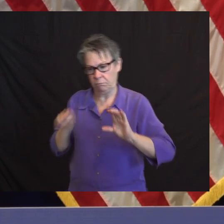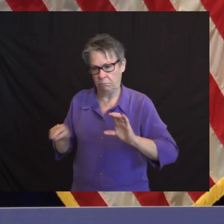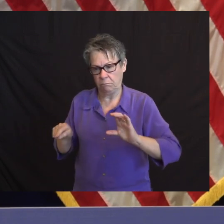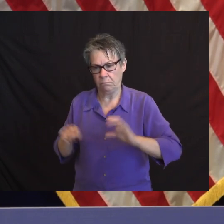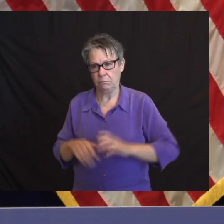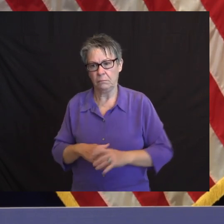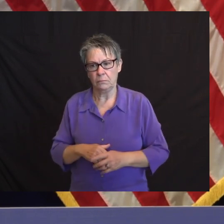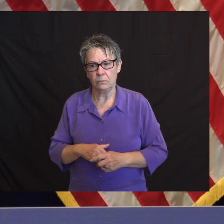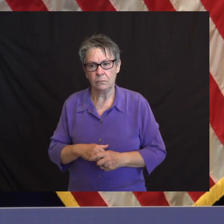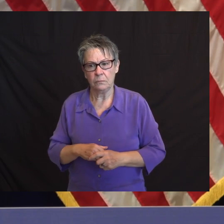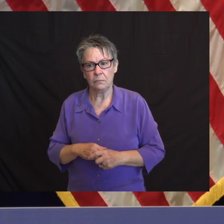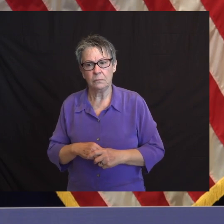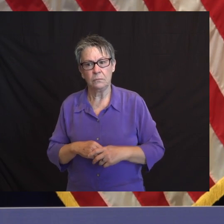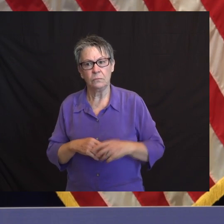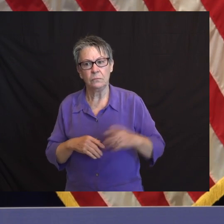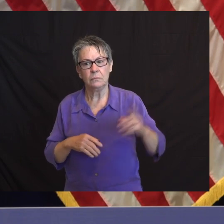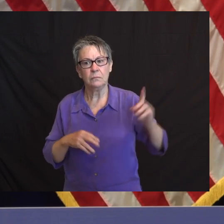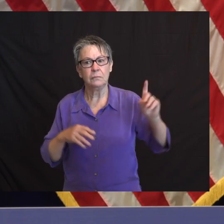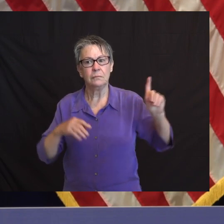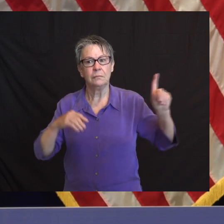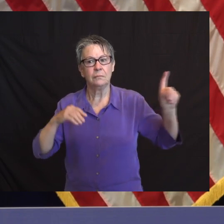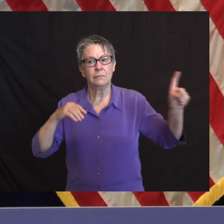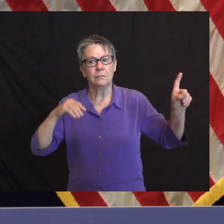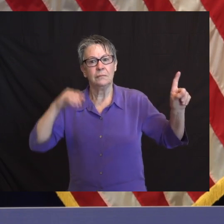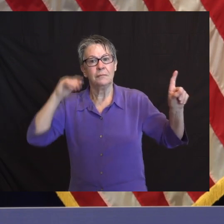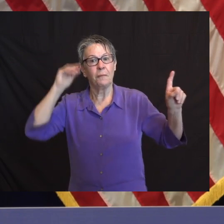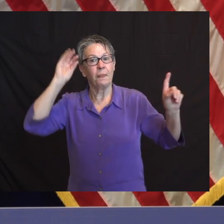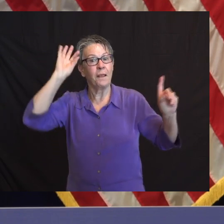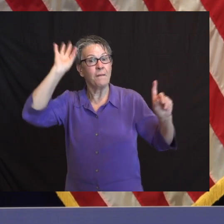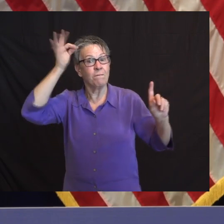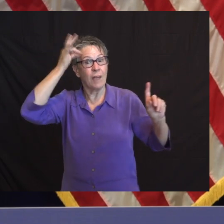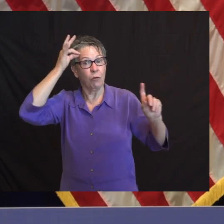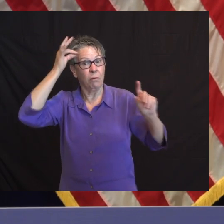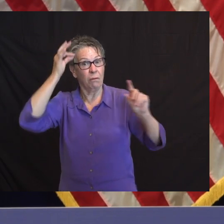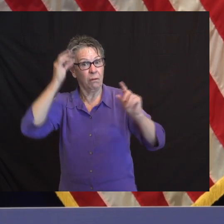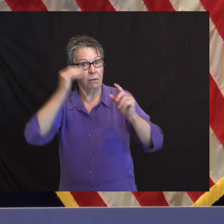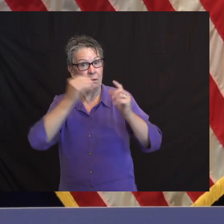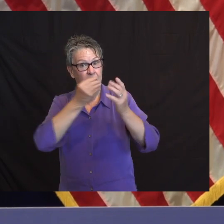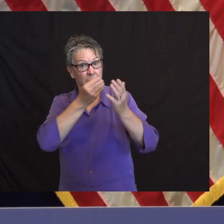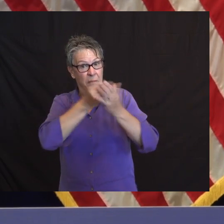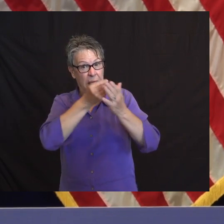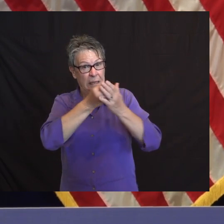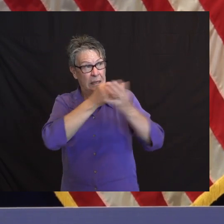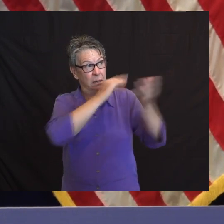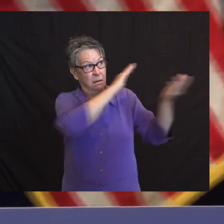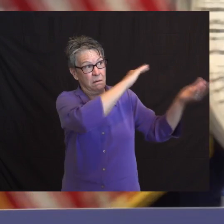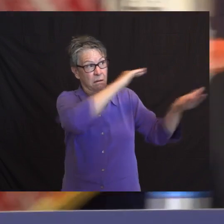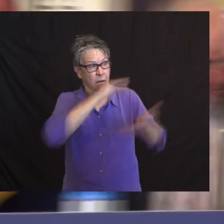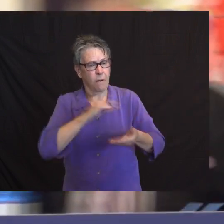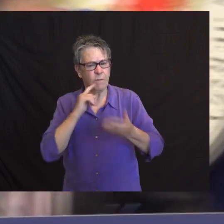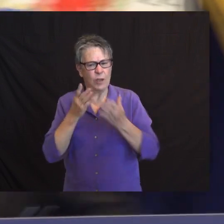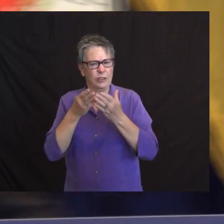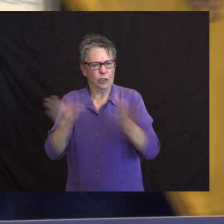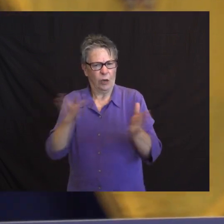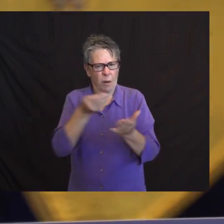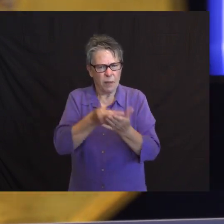matters, and those specific to NJ Transit. Kevin, could you give us a quick comments on the source of funding? Sure, I would